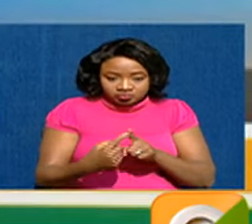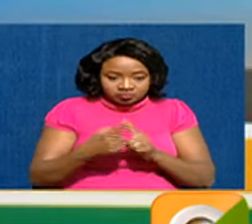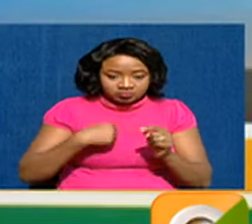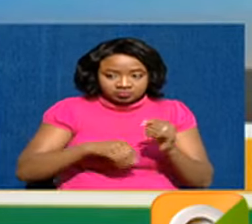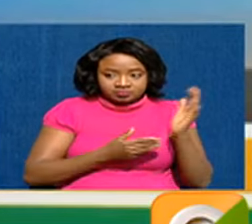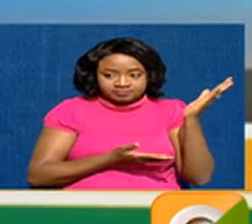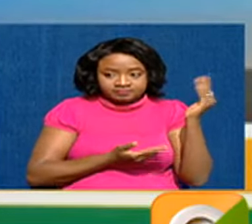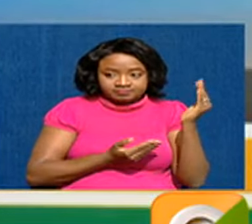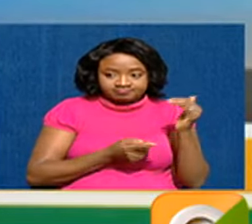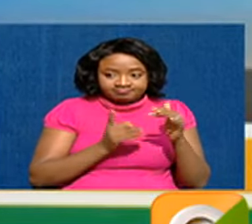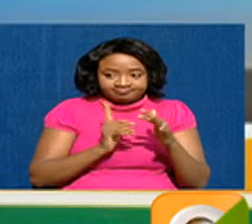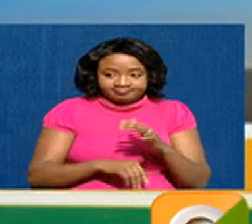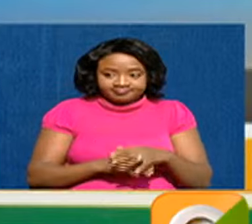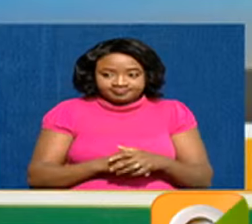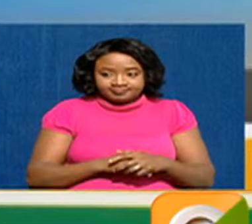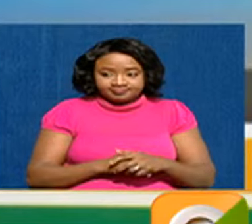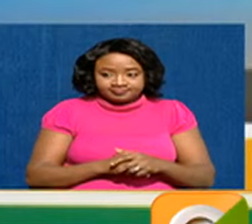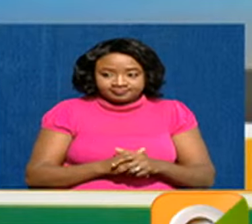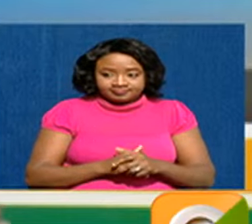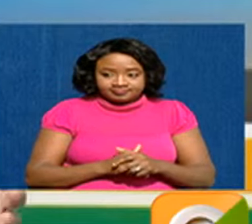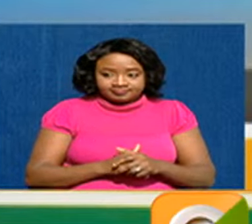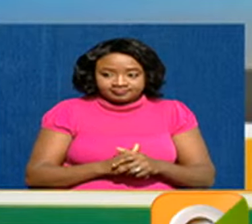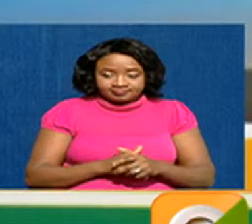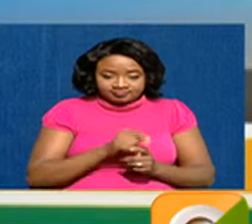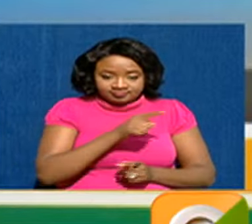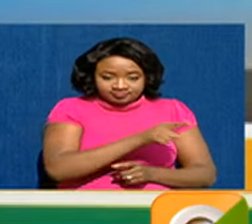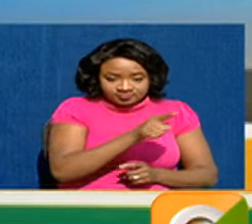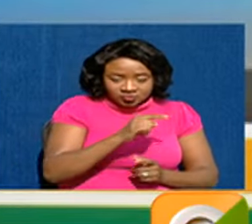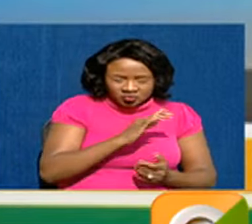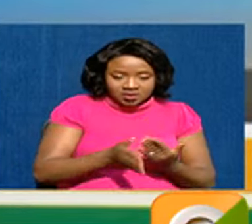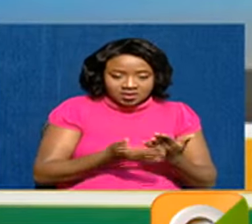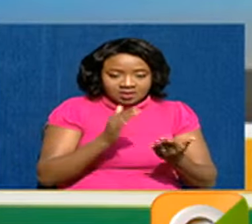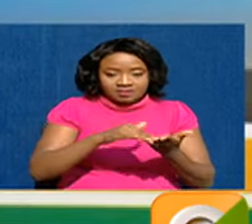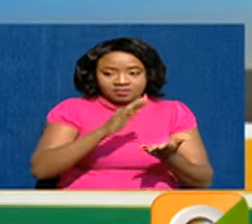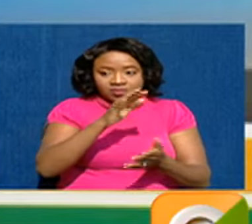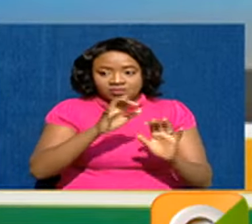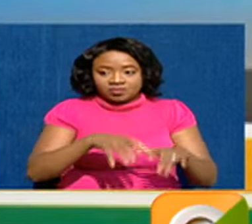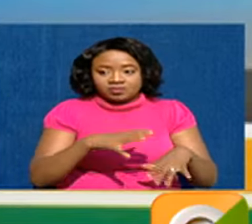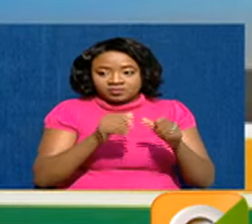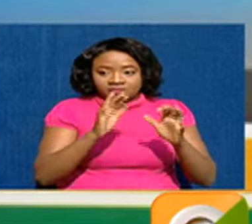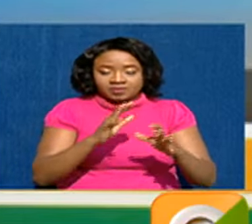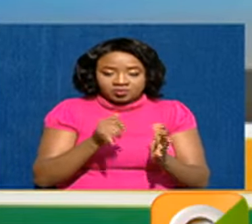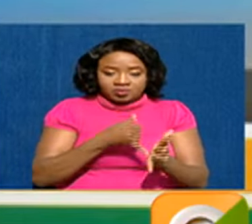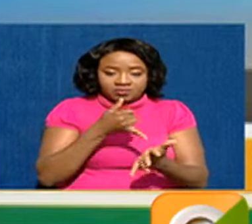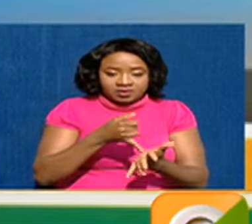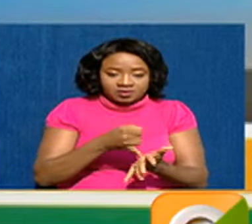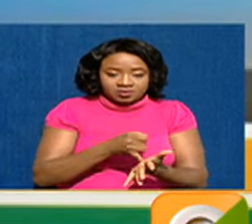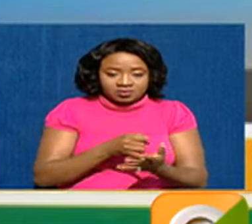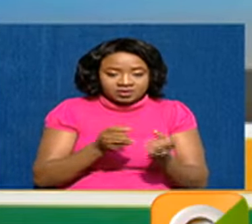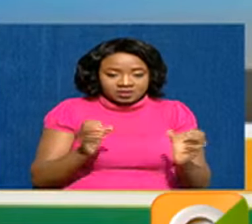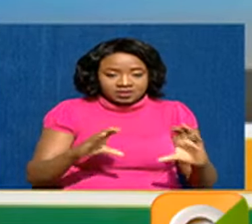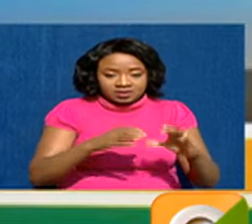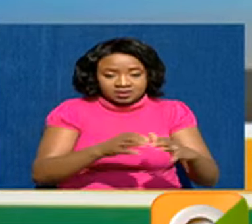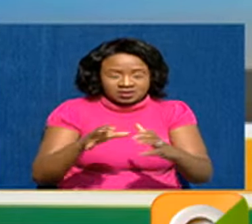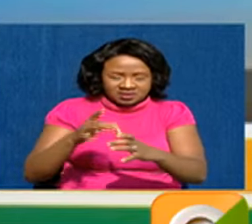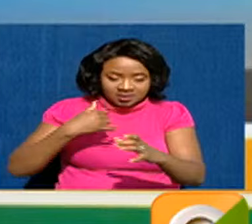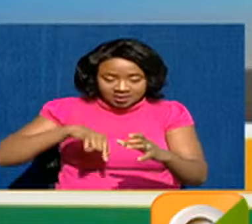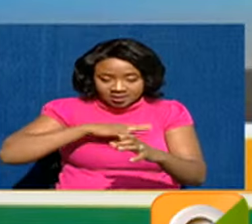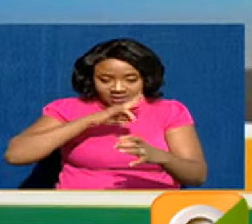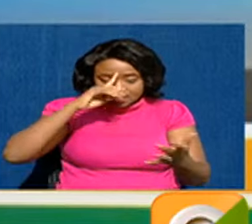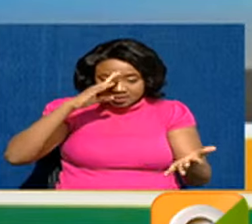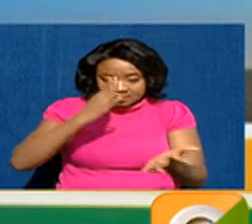this will incentivize more farmers to enter into cooperatives. We believe a small-scale farmer cannot be able